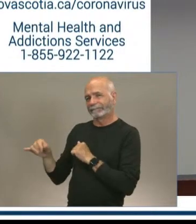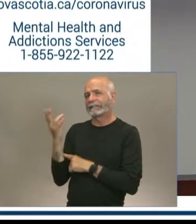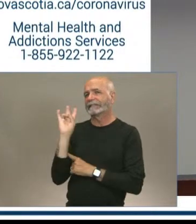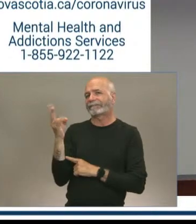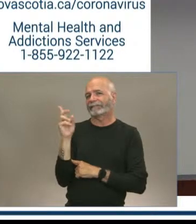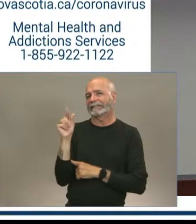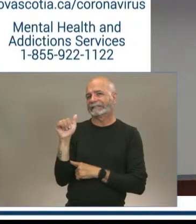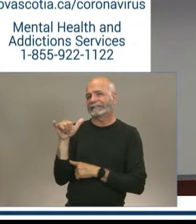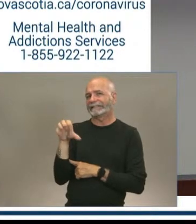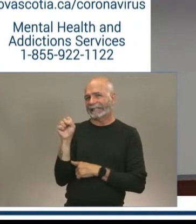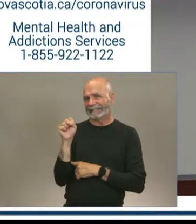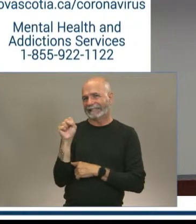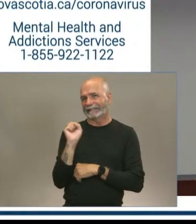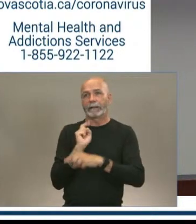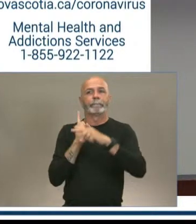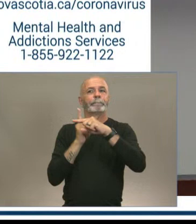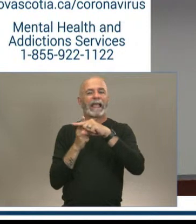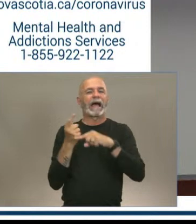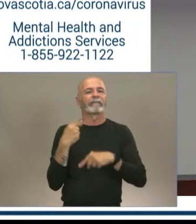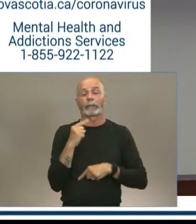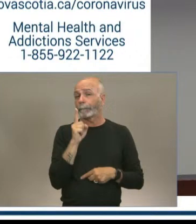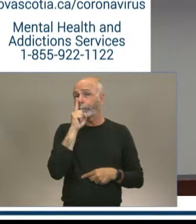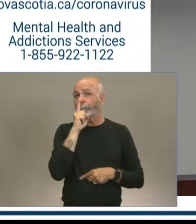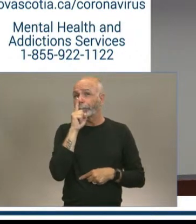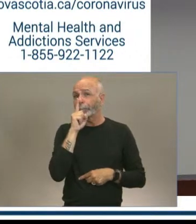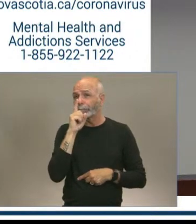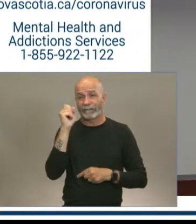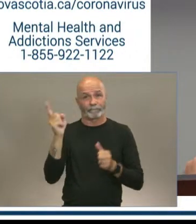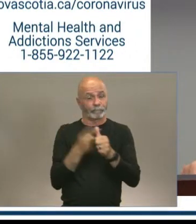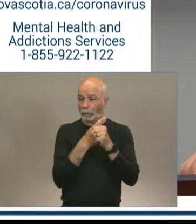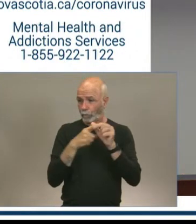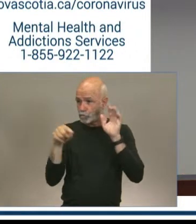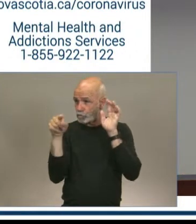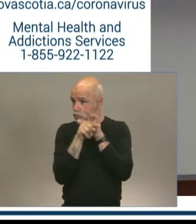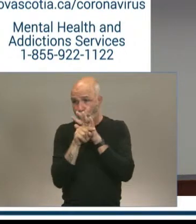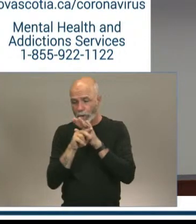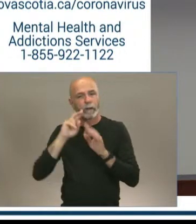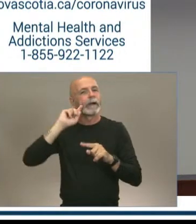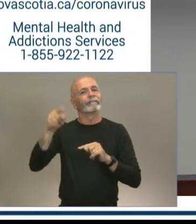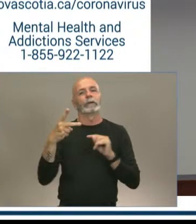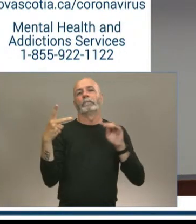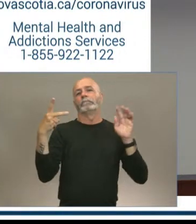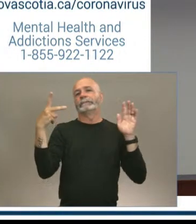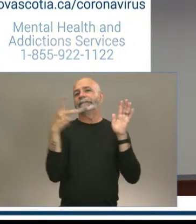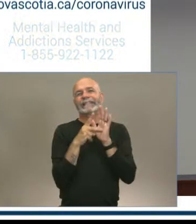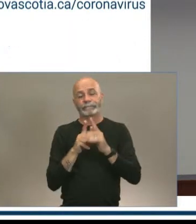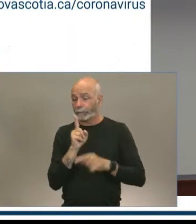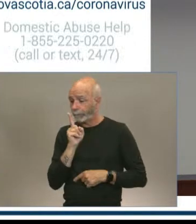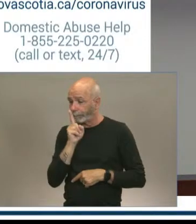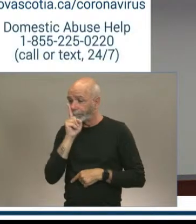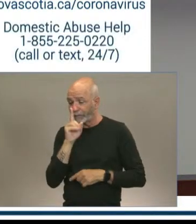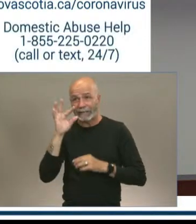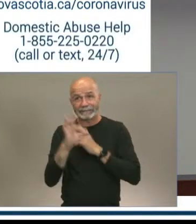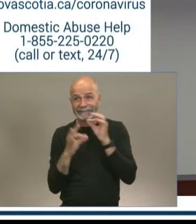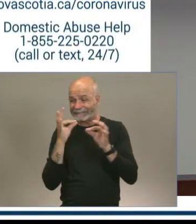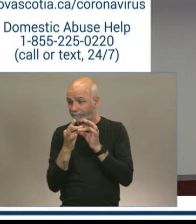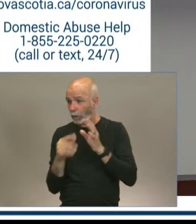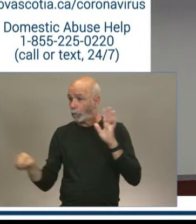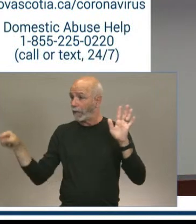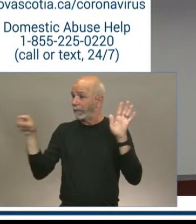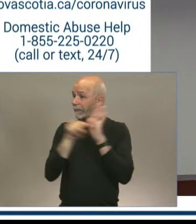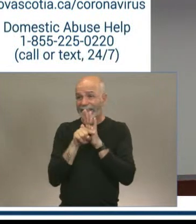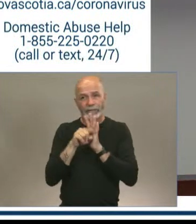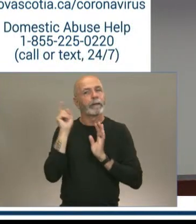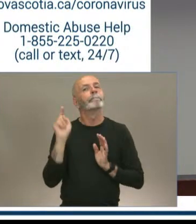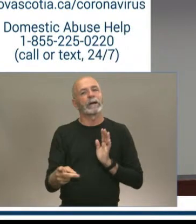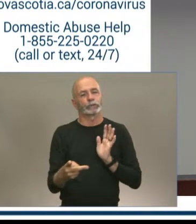negative test results in order to leave self-isolation after 7 days. And people who are not vaccinated, they have